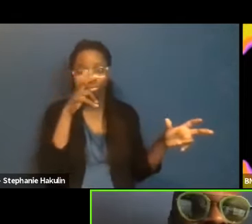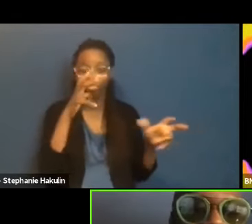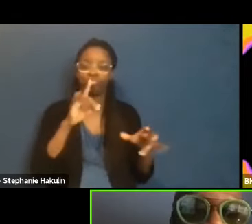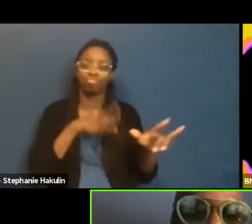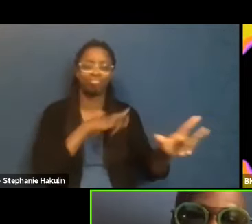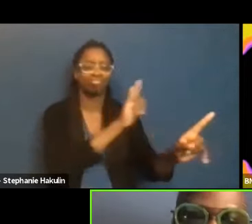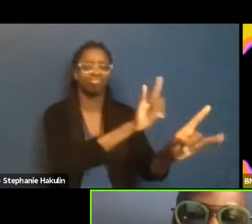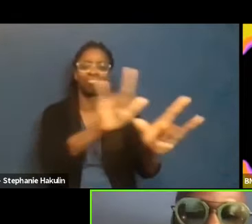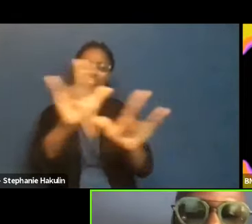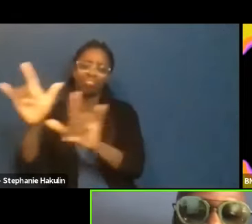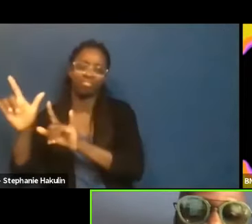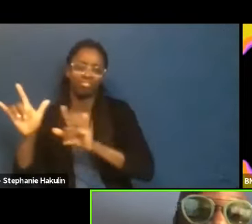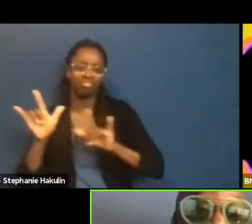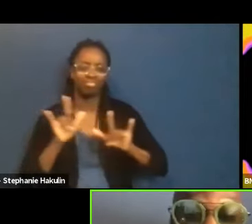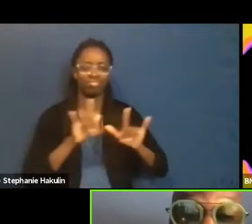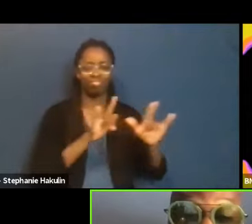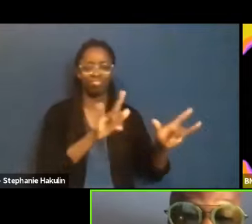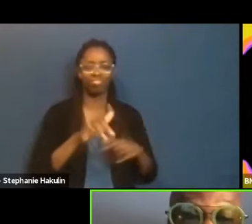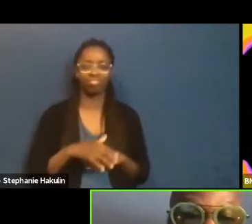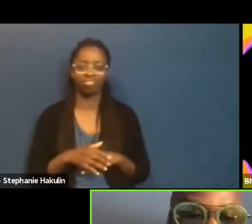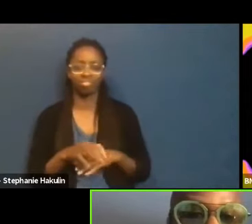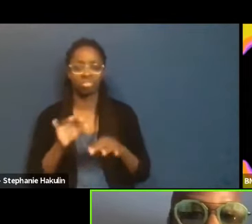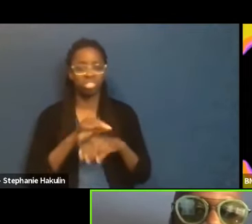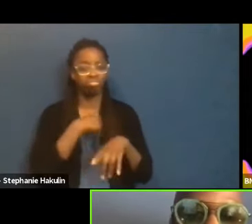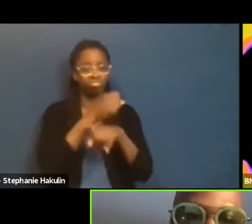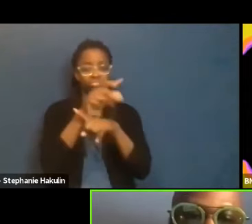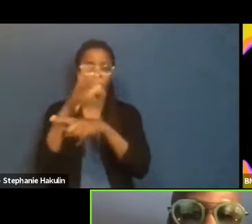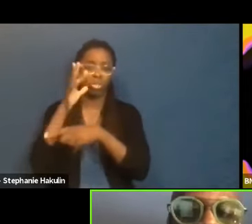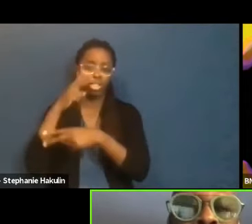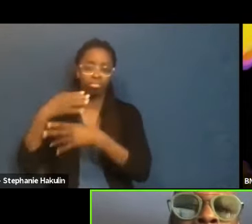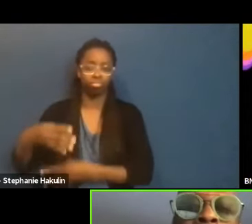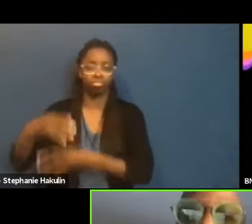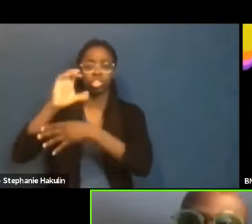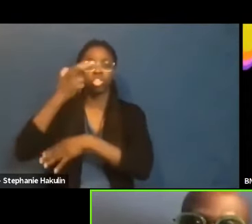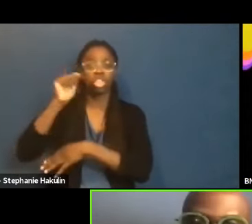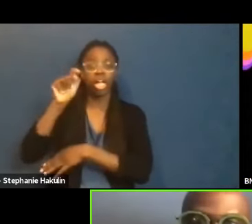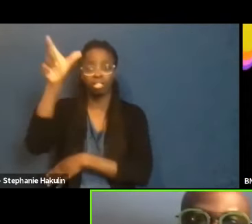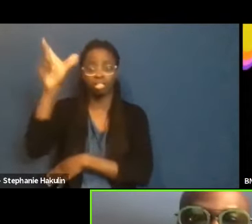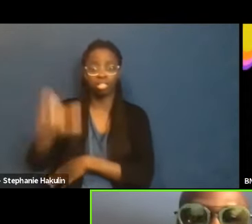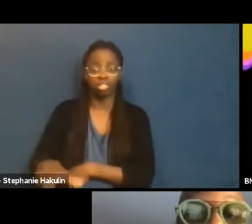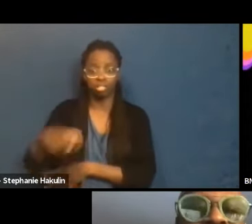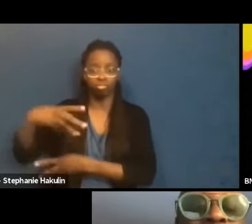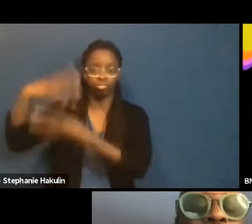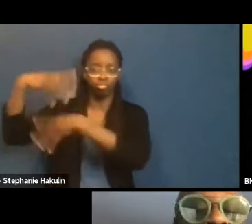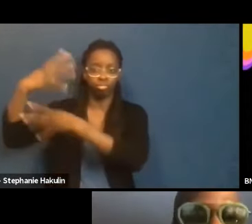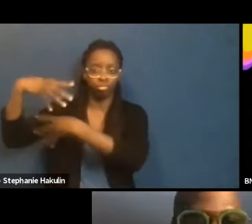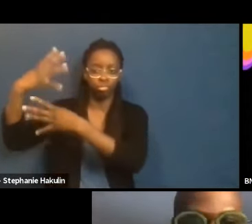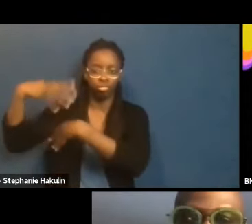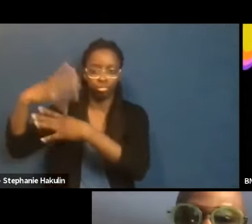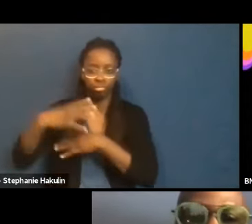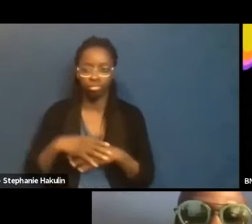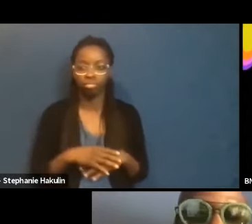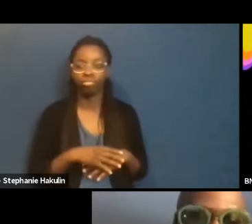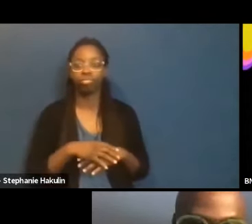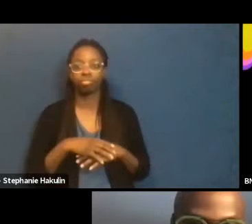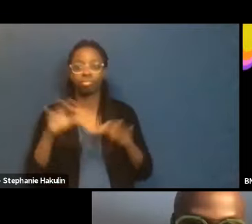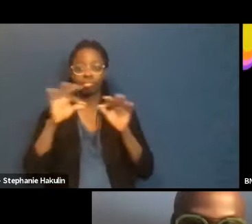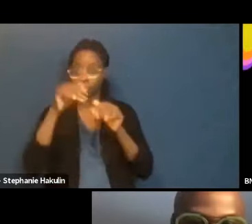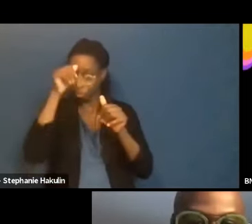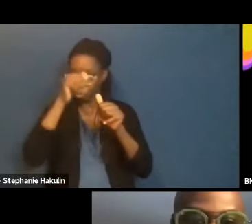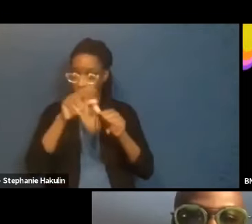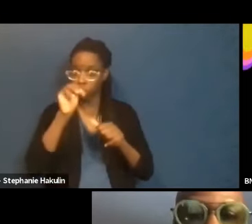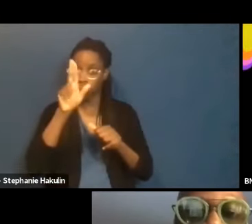by showing love in the chat or by doing hand motions when you're on mute. Poets, your job is to be